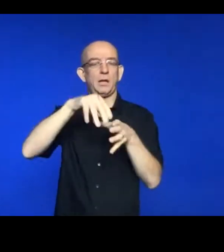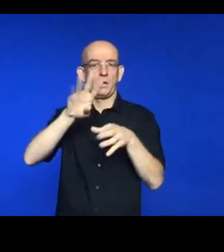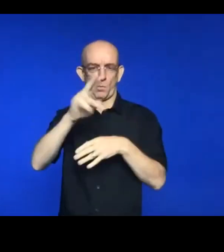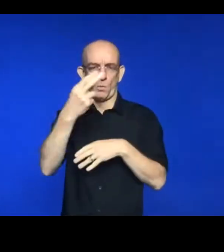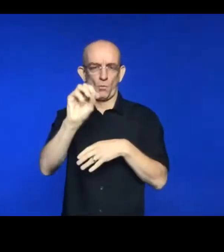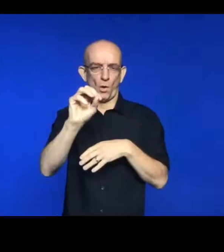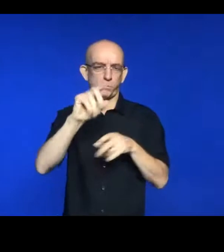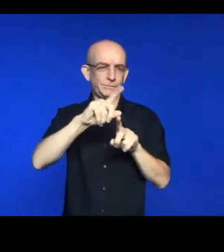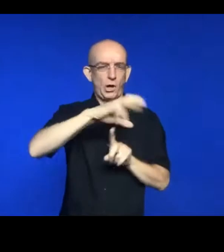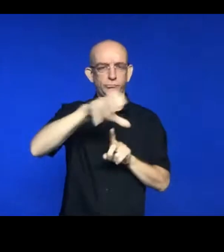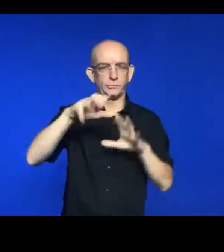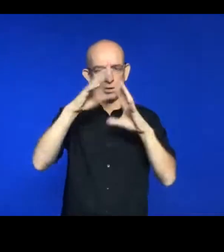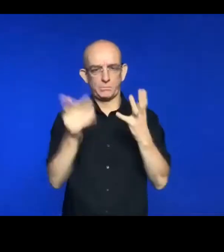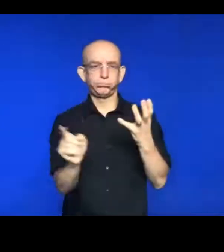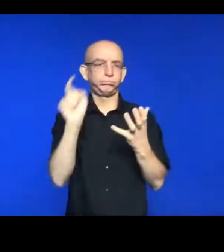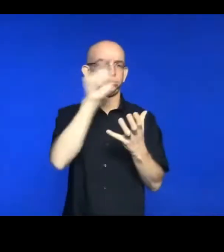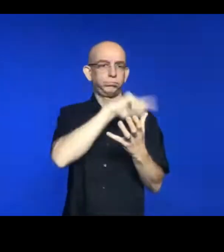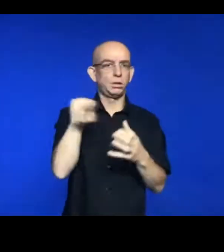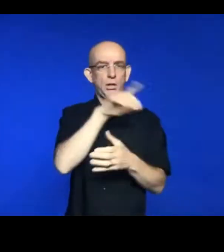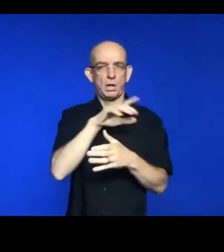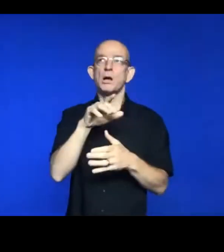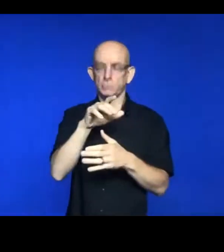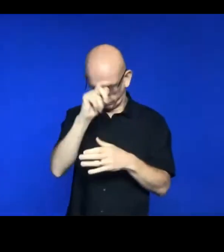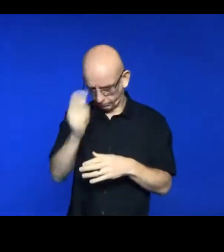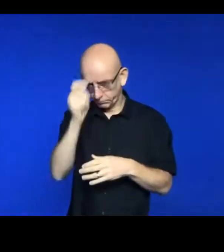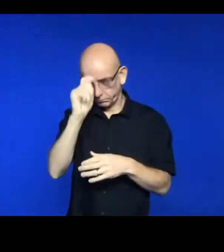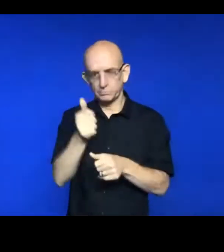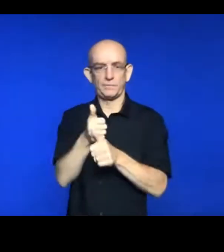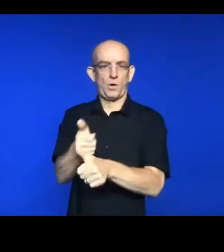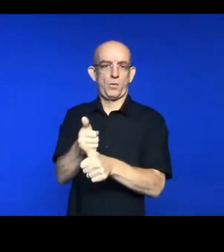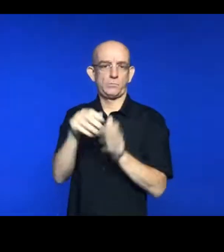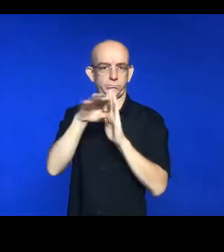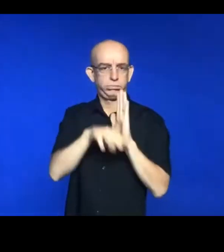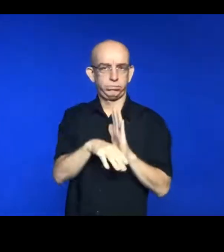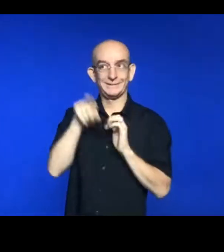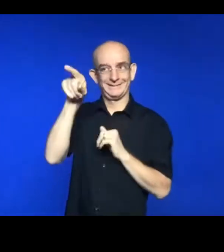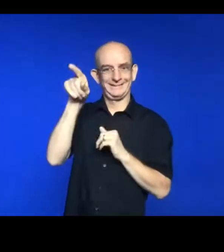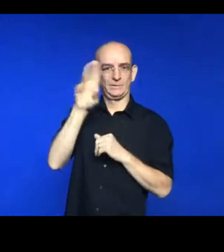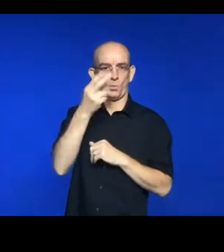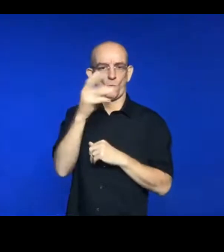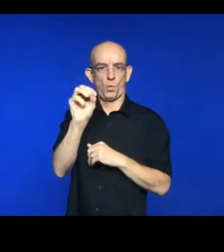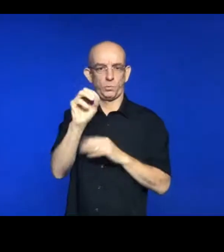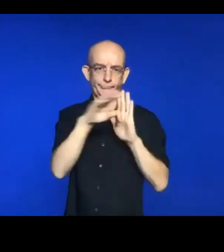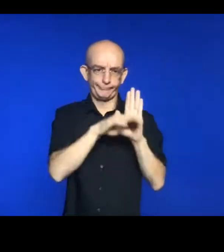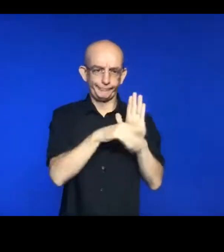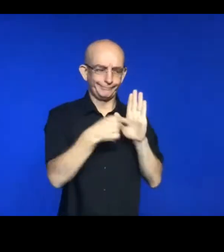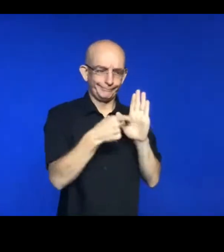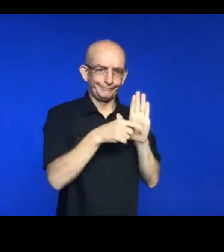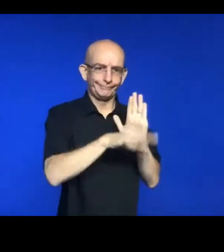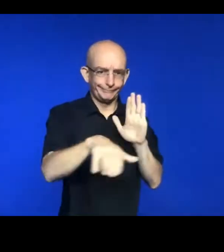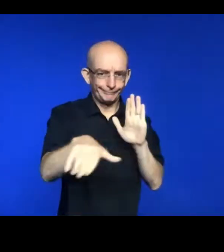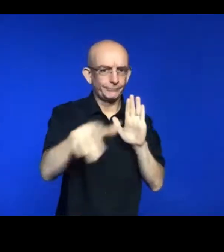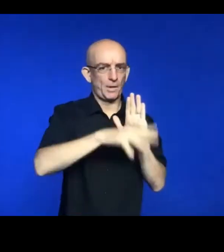this recommendation of having a whole government approach when responding to